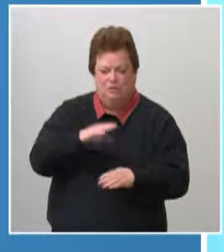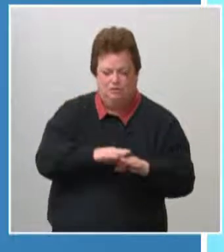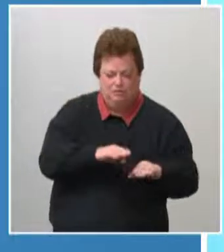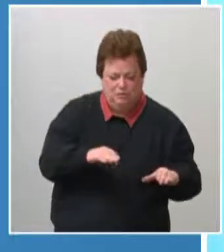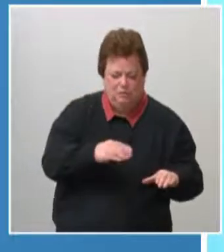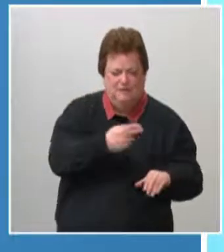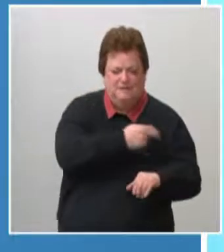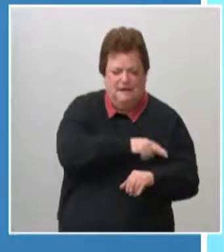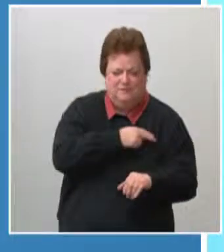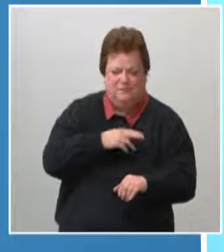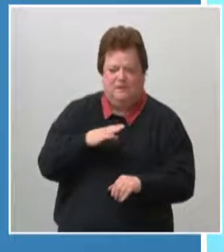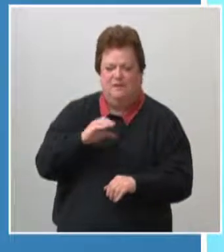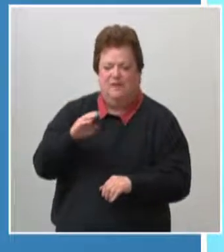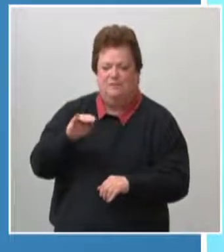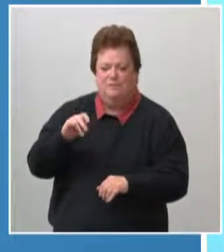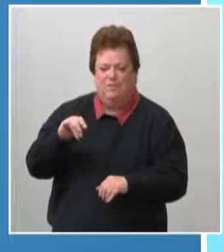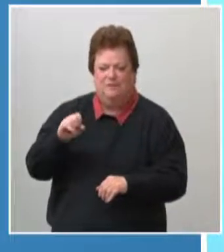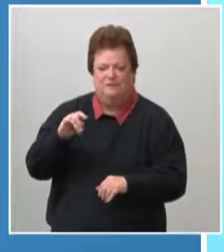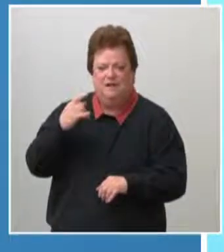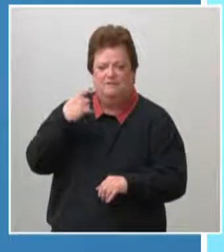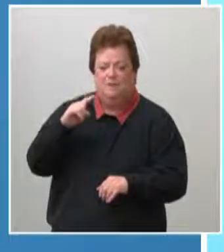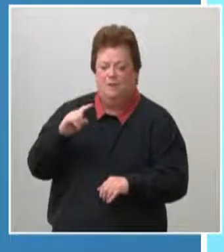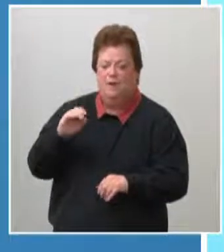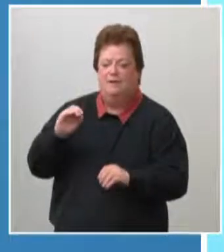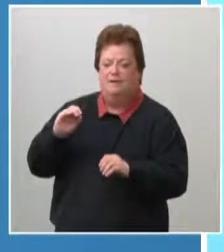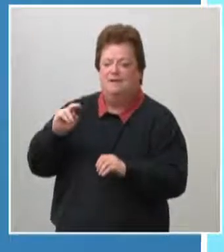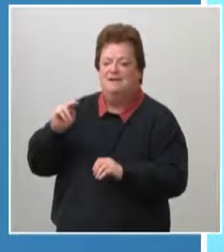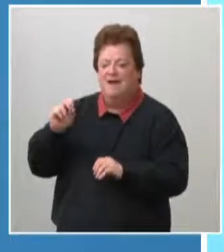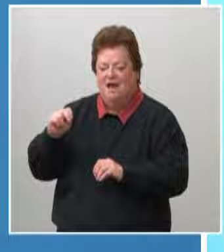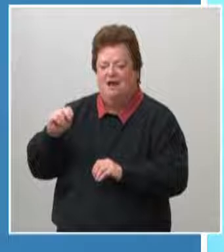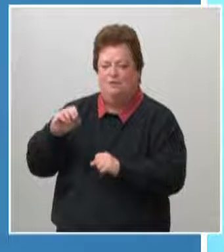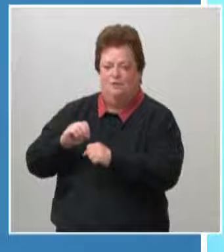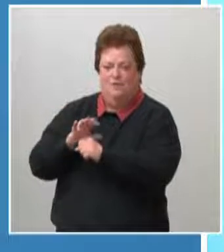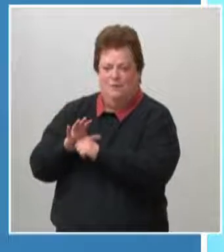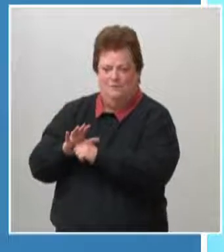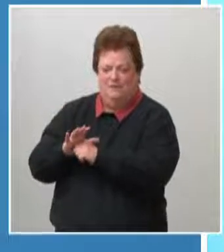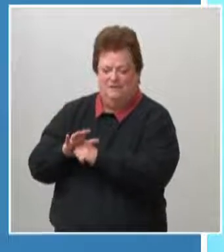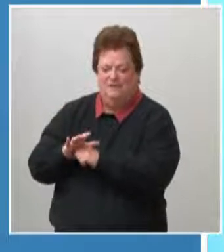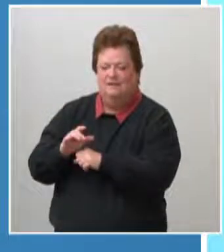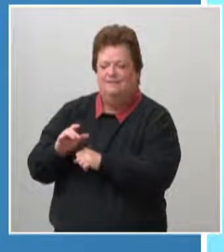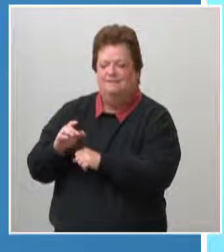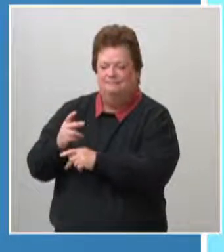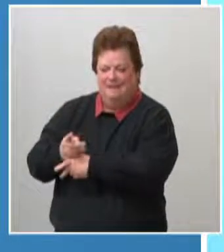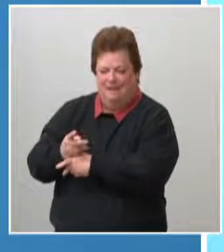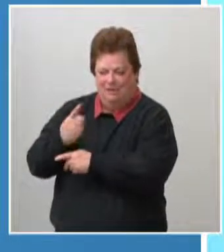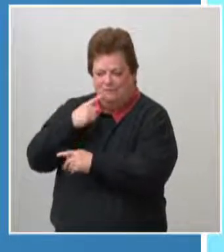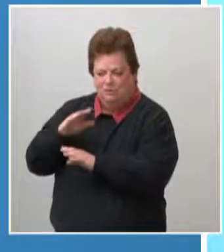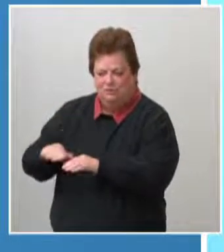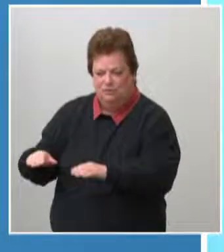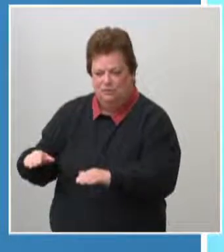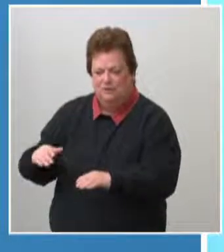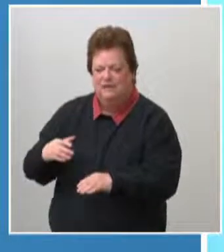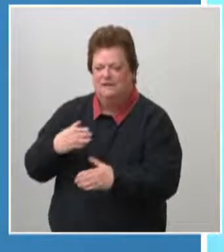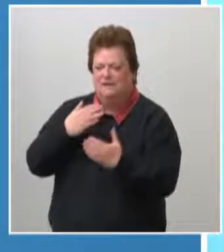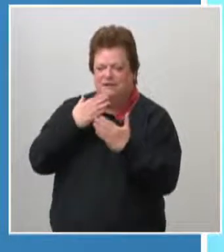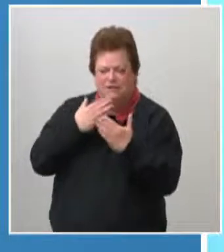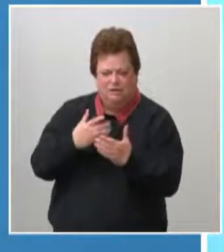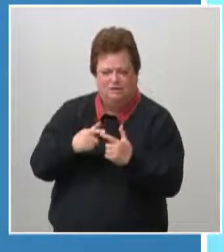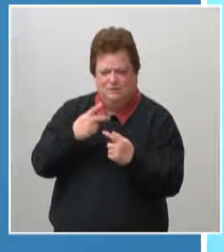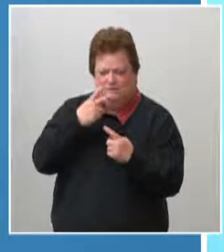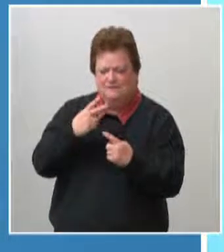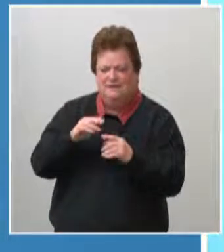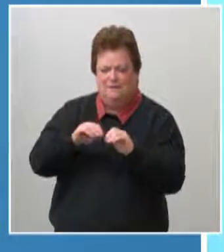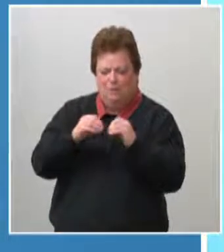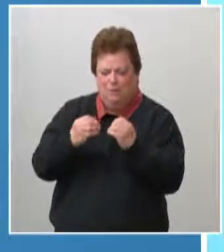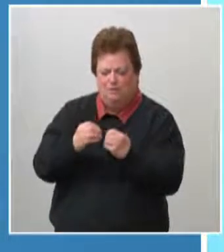Nebraska Med for the non-COVID pediatric population. You know, it's great to see organizations work together and talk about how we're going